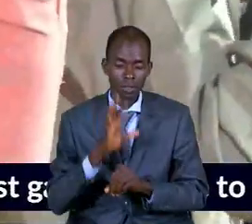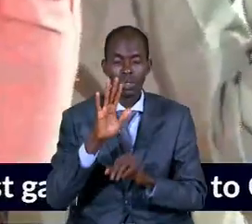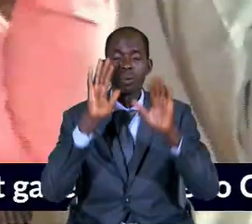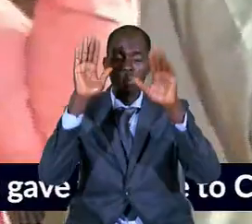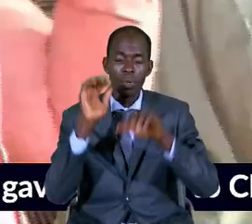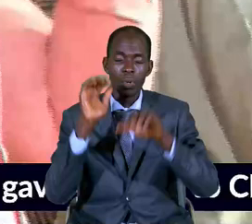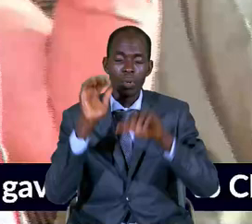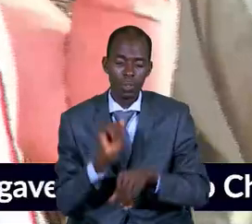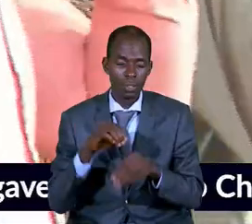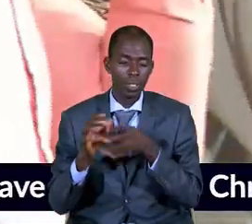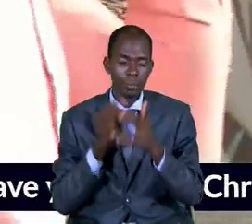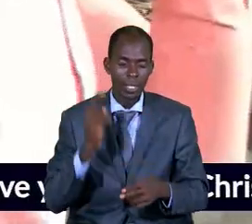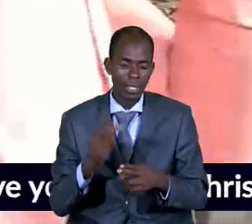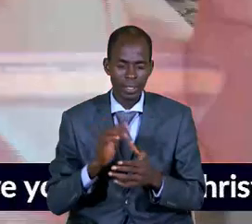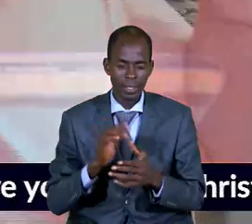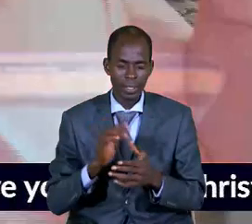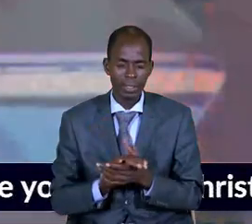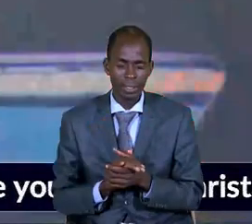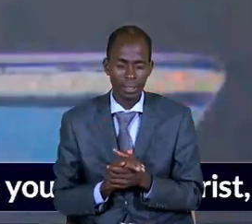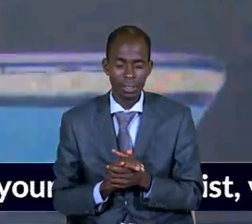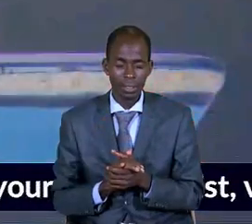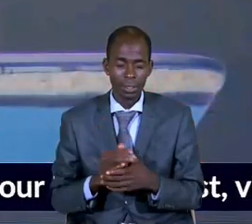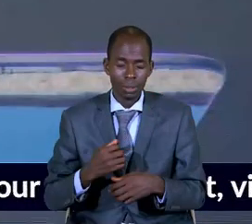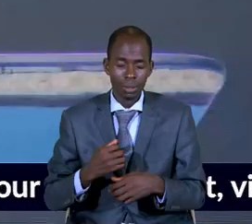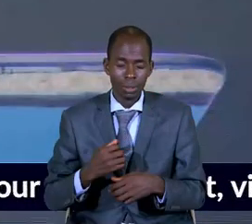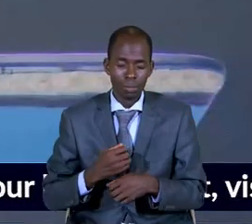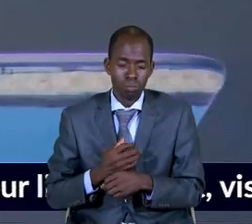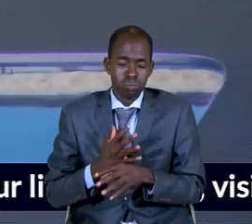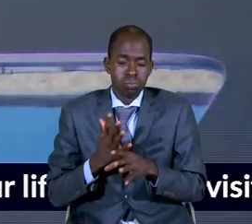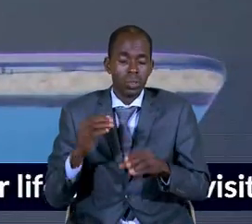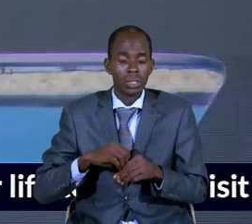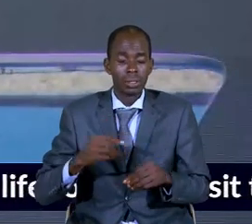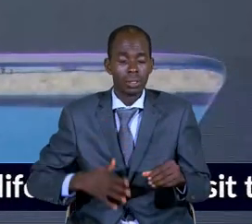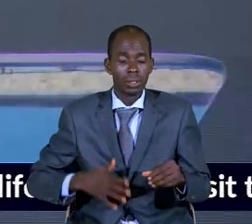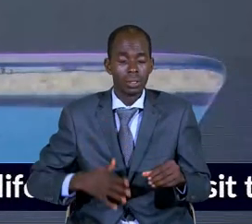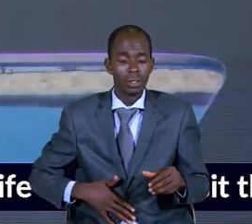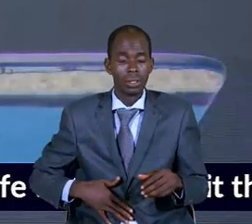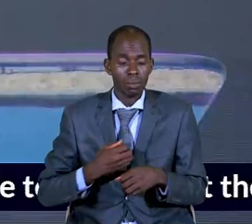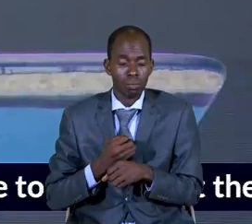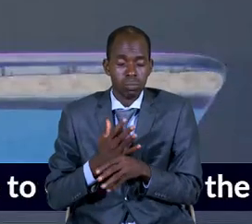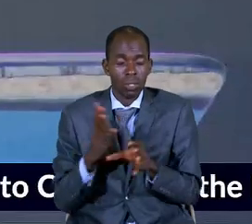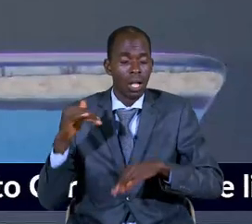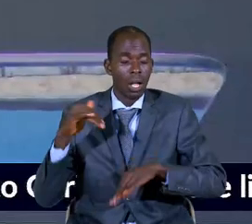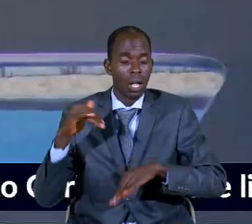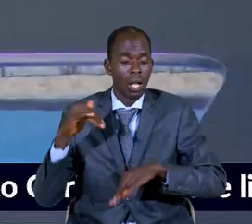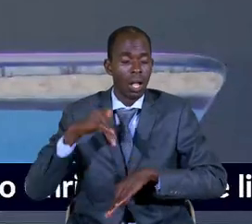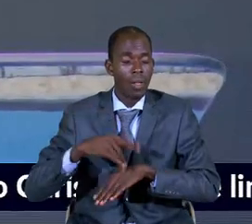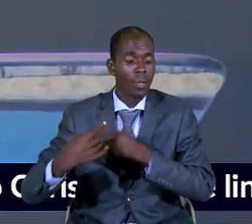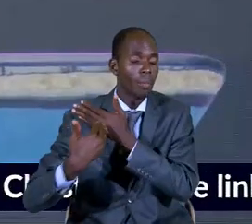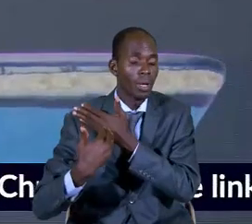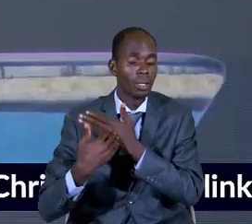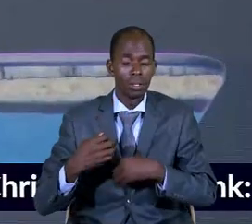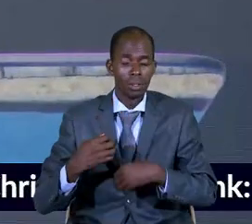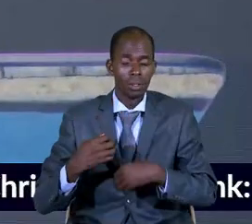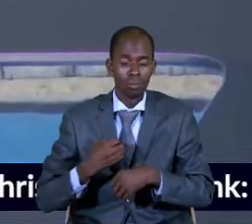Jesus' name. Swelling in the tummy, swelling at the back, swelling of